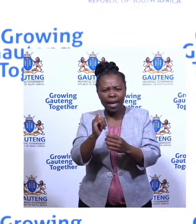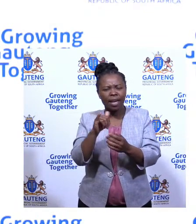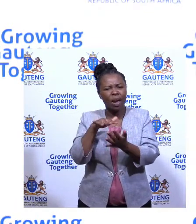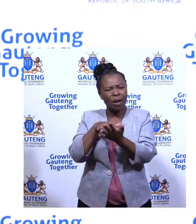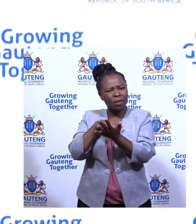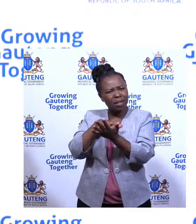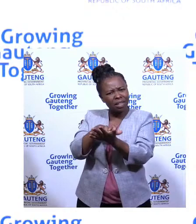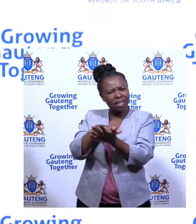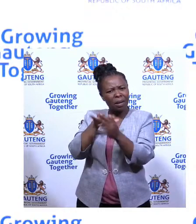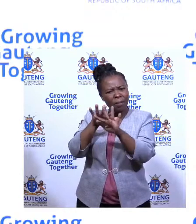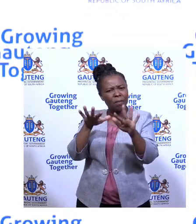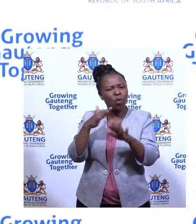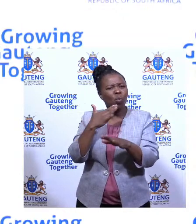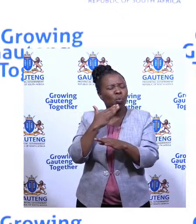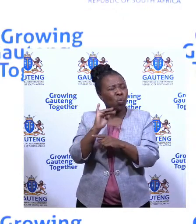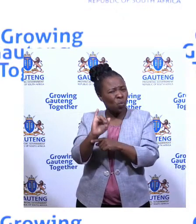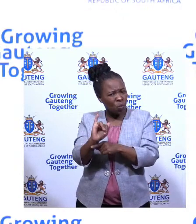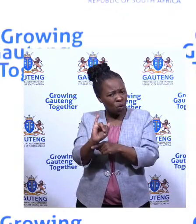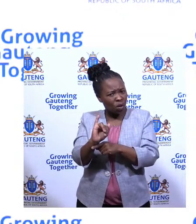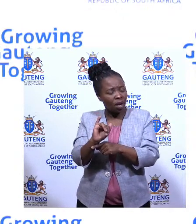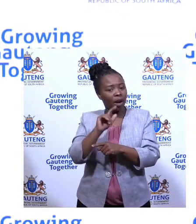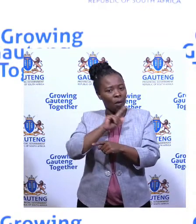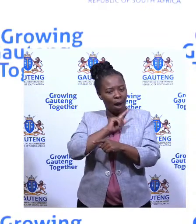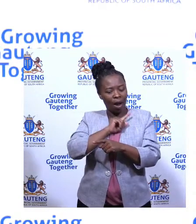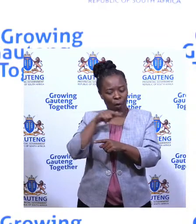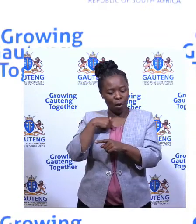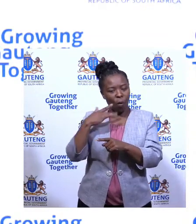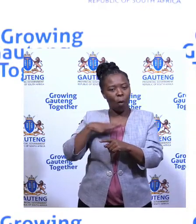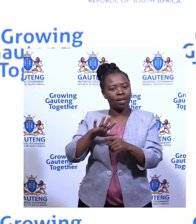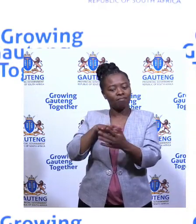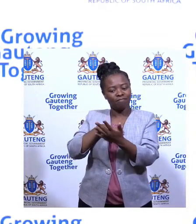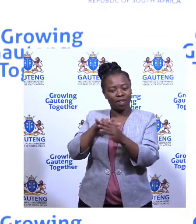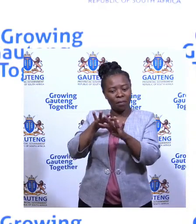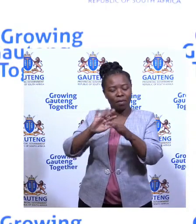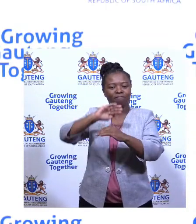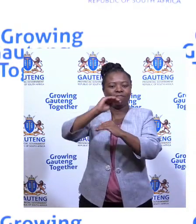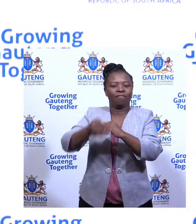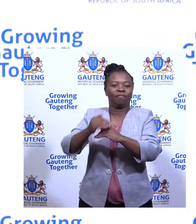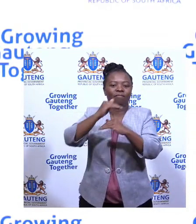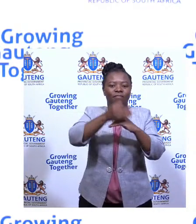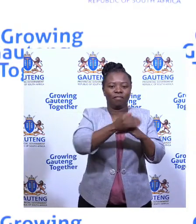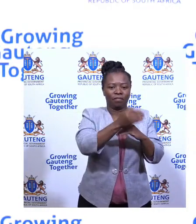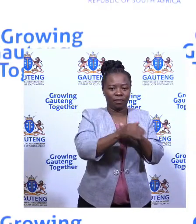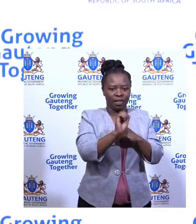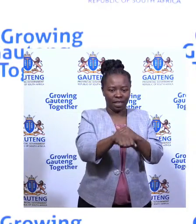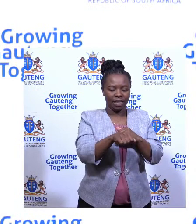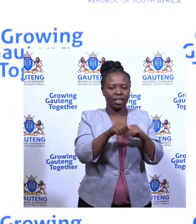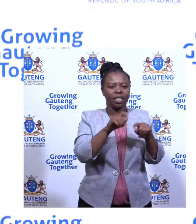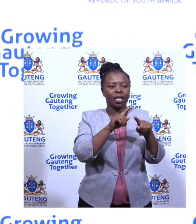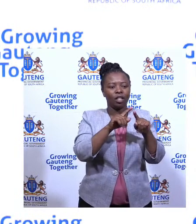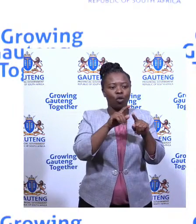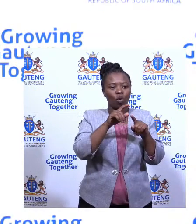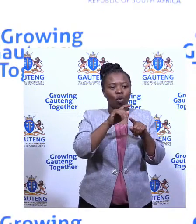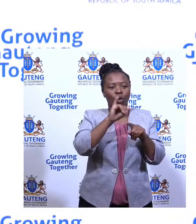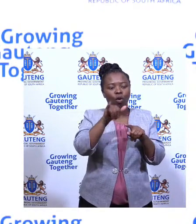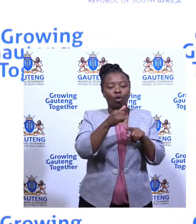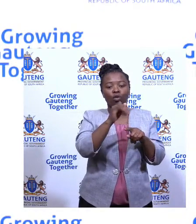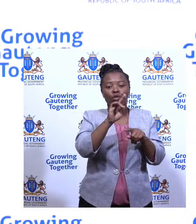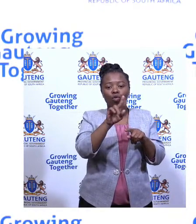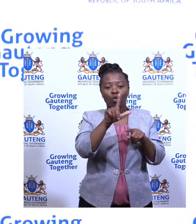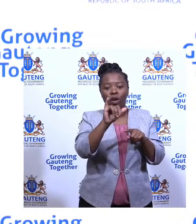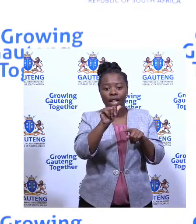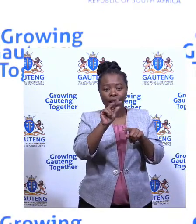we can intervene appropriately to protect the vulnerable people. And the talk by Gillian gave us some of that. And Gillian, in her